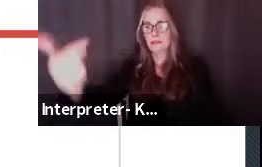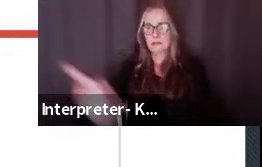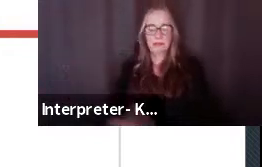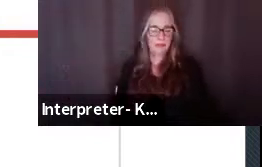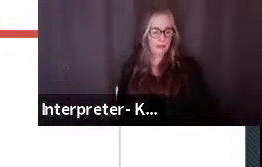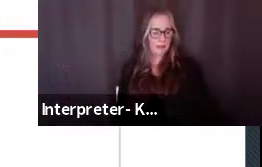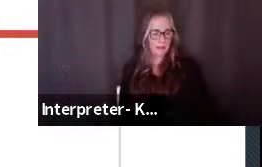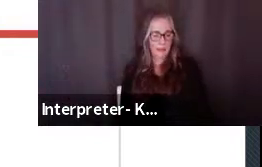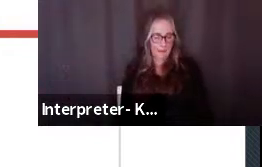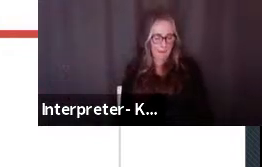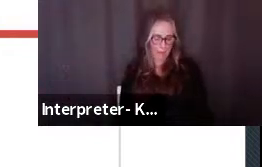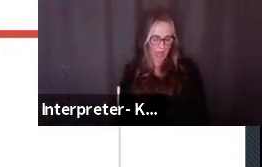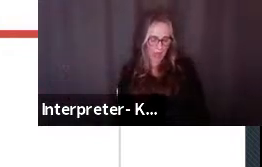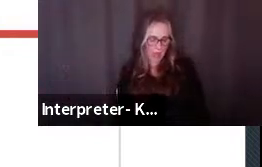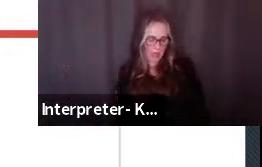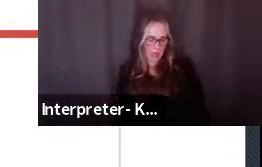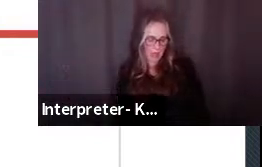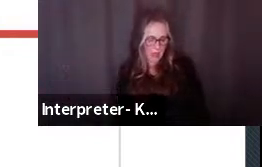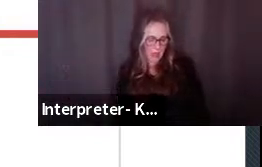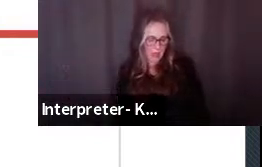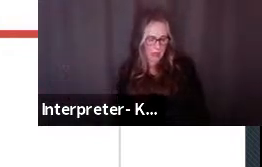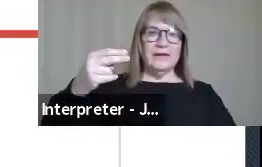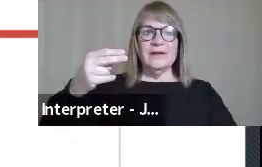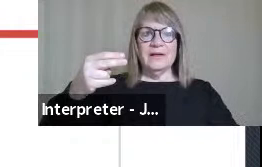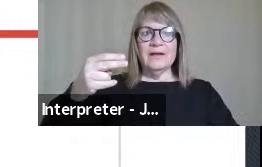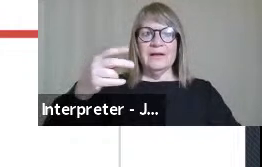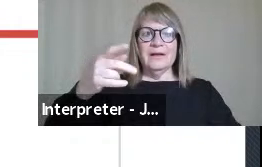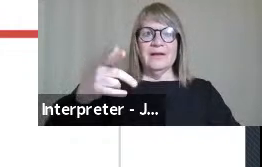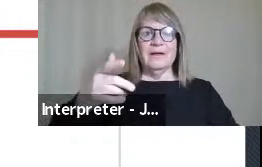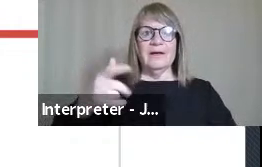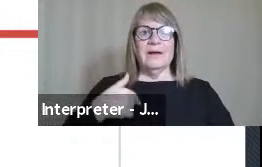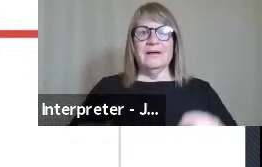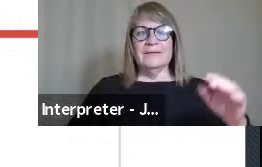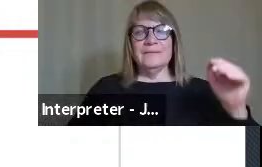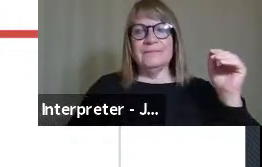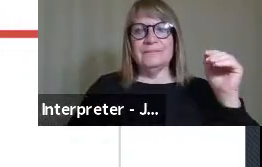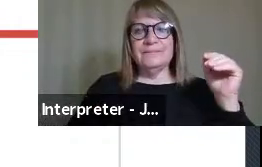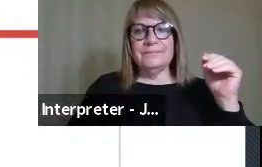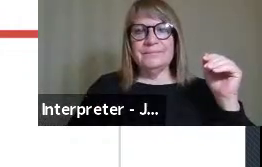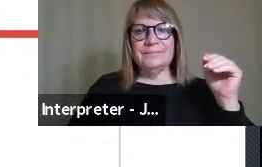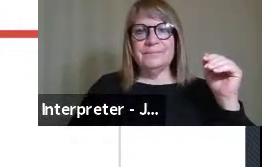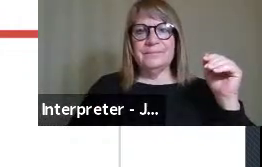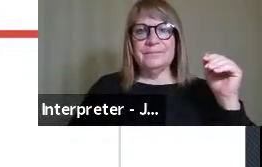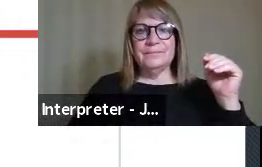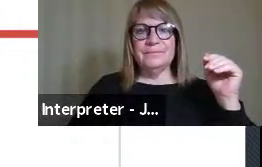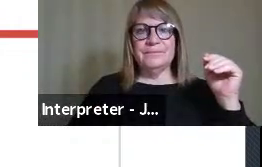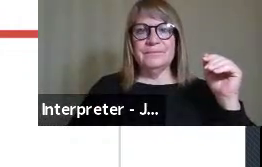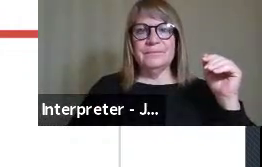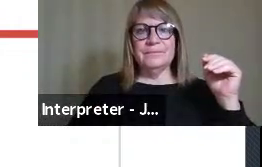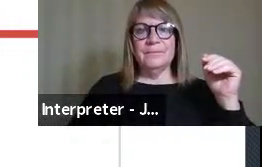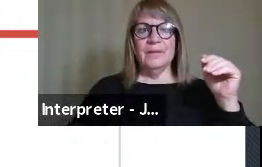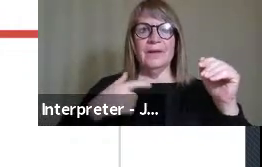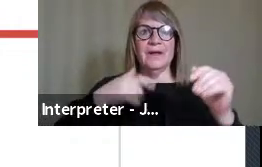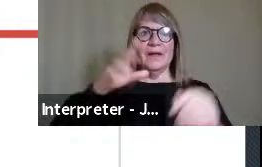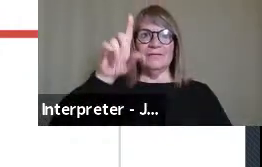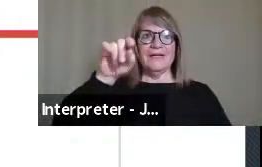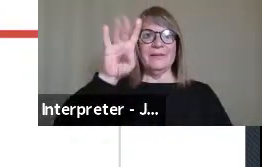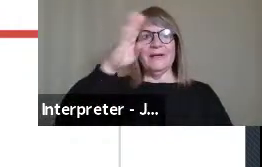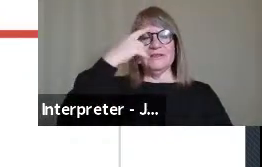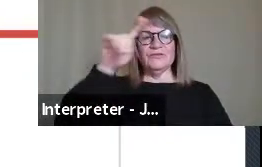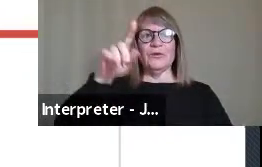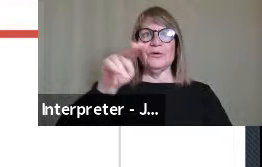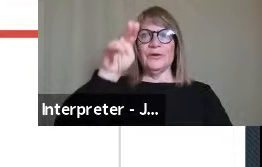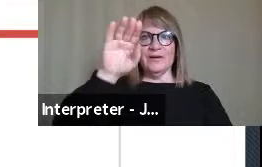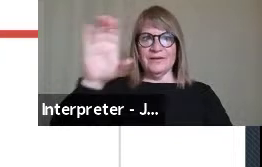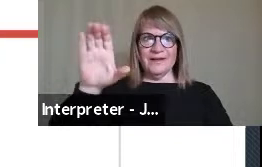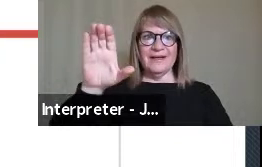beyond california to create comparable data sets for north carolina michigan and iowa and we're also